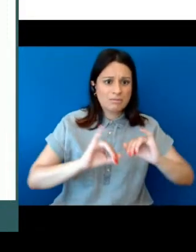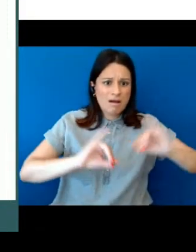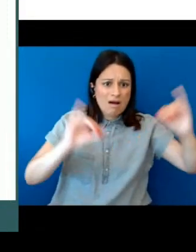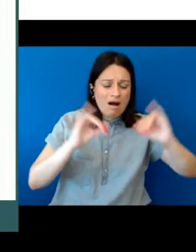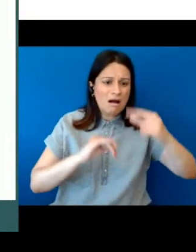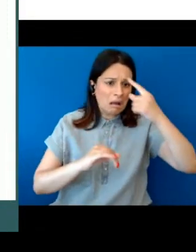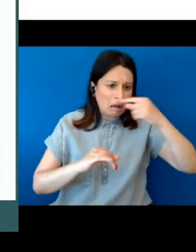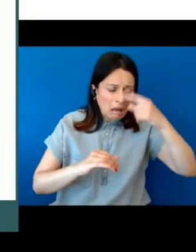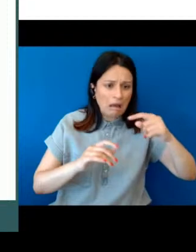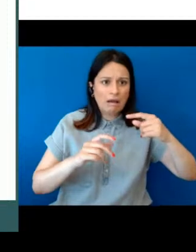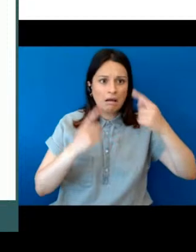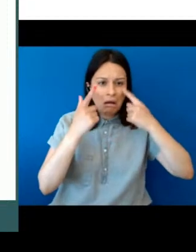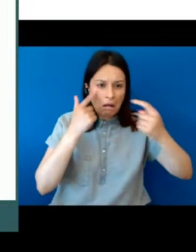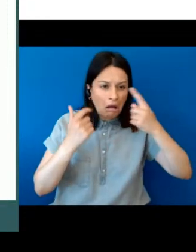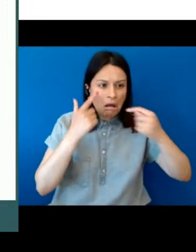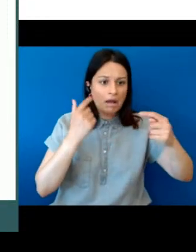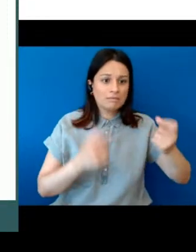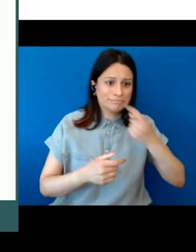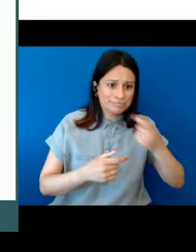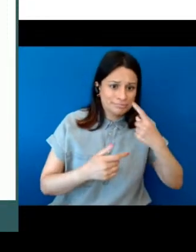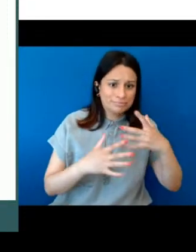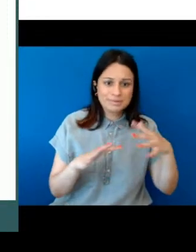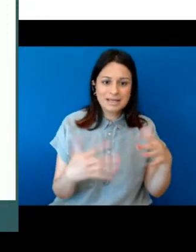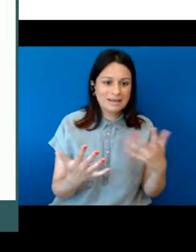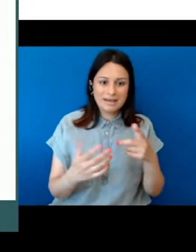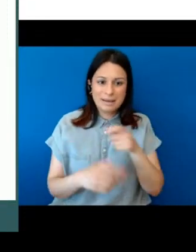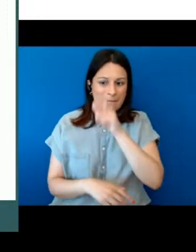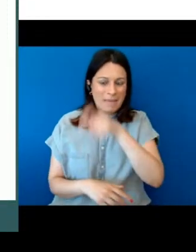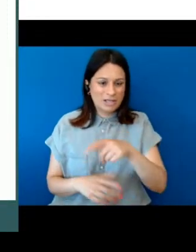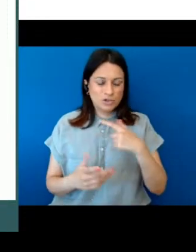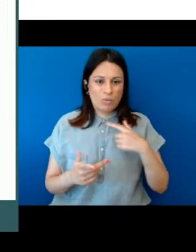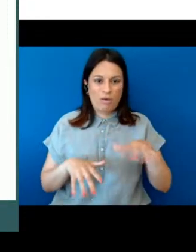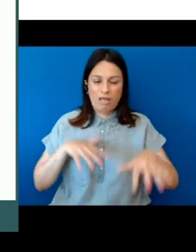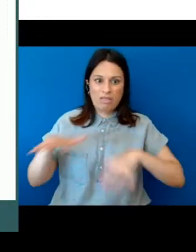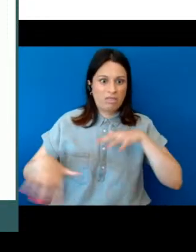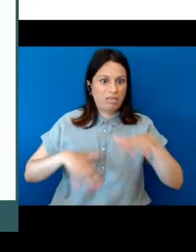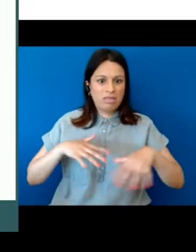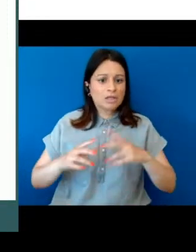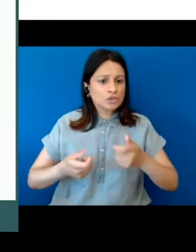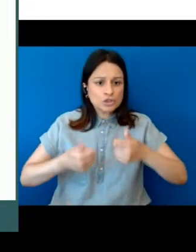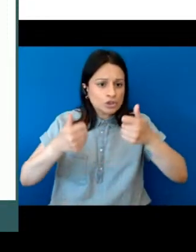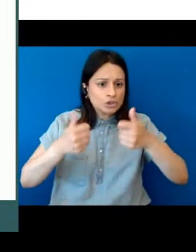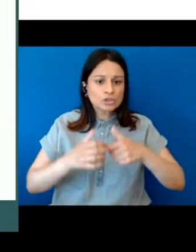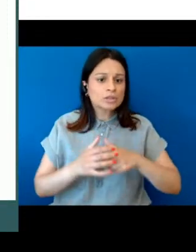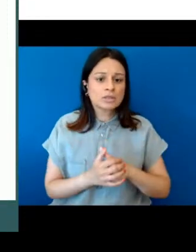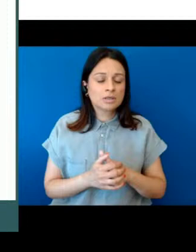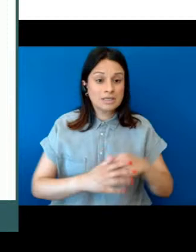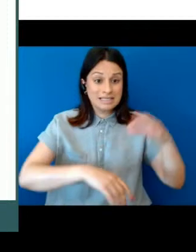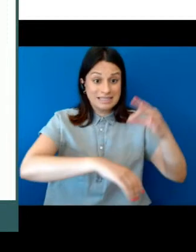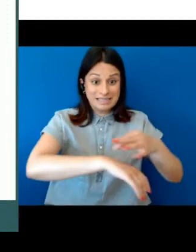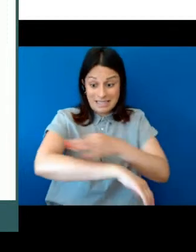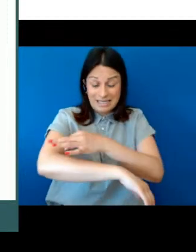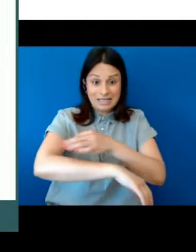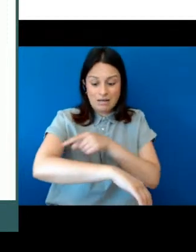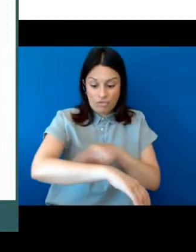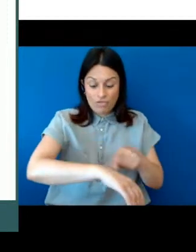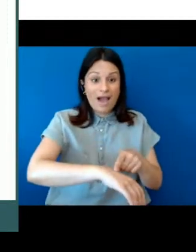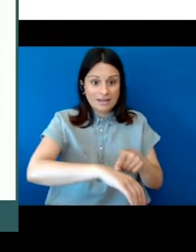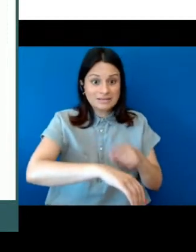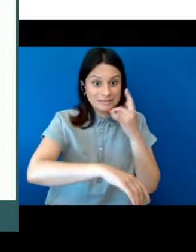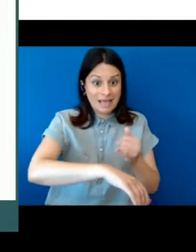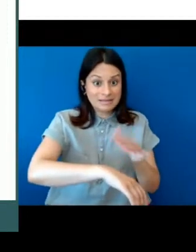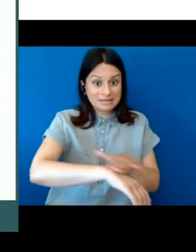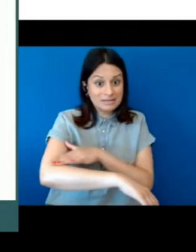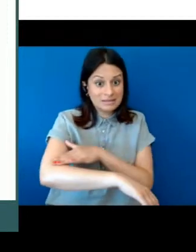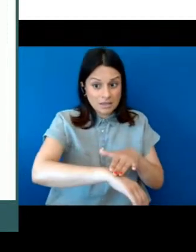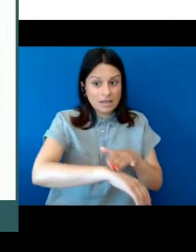obviously is not great for the patient. And the other thing to say with skin prick testing is that there's actually significant both